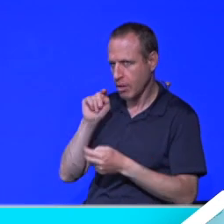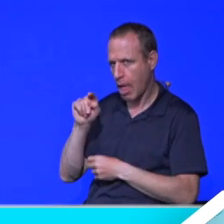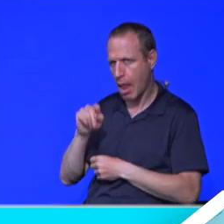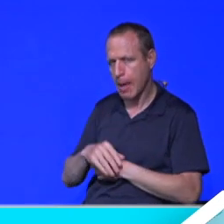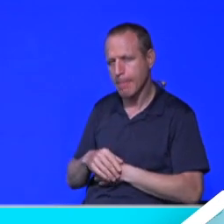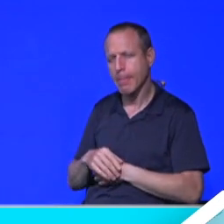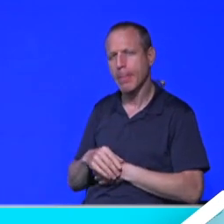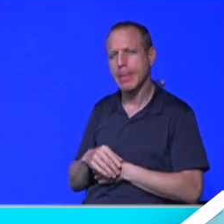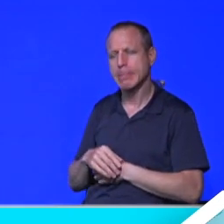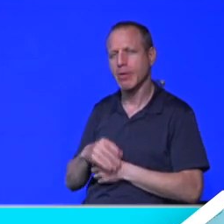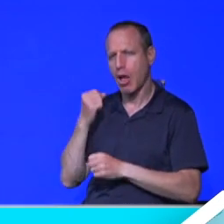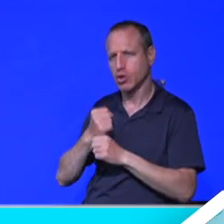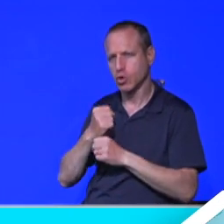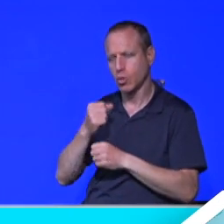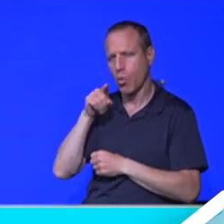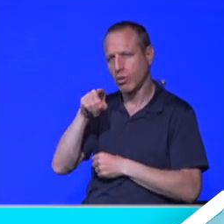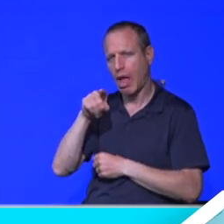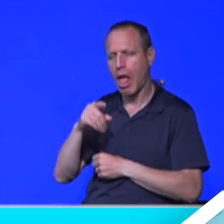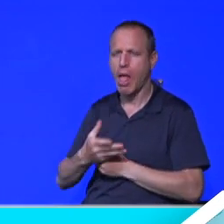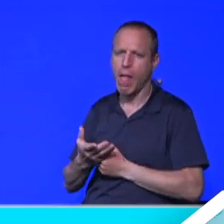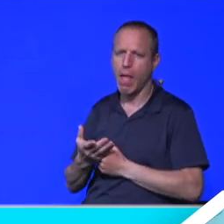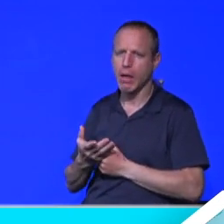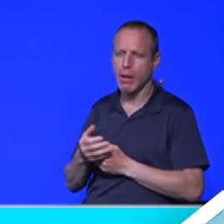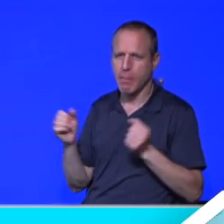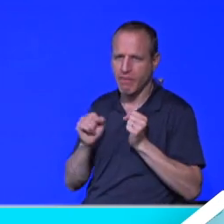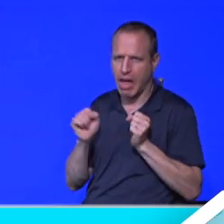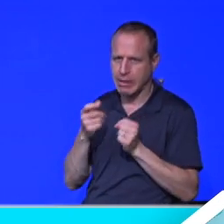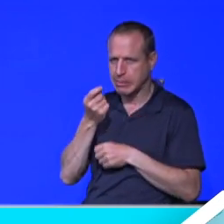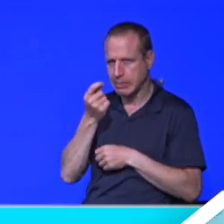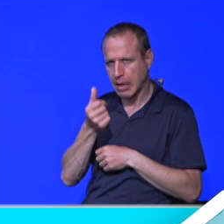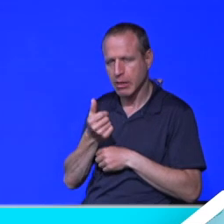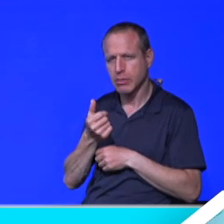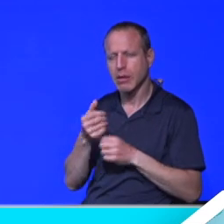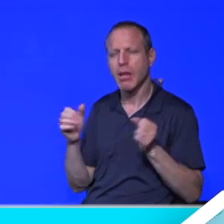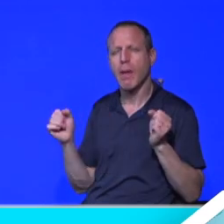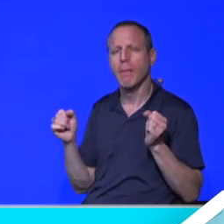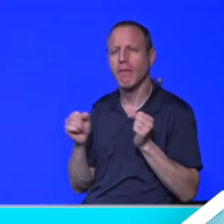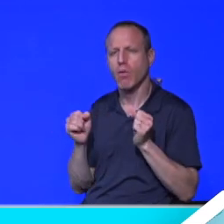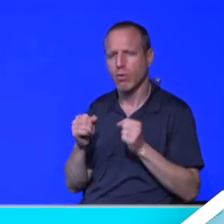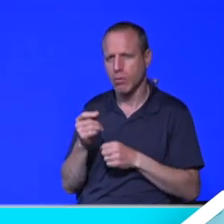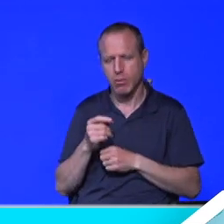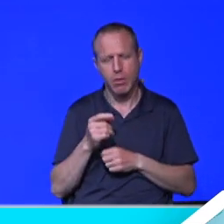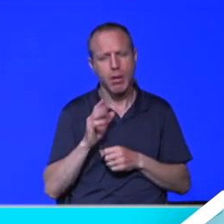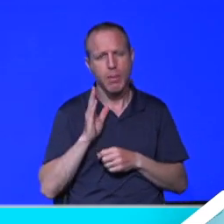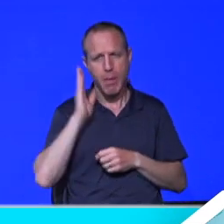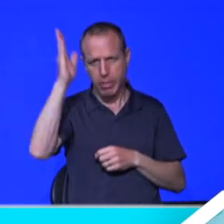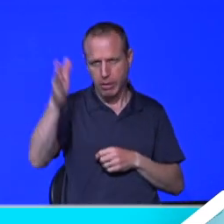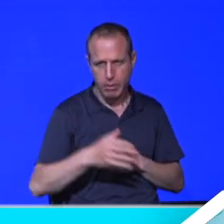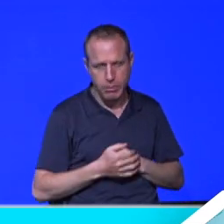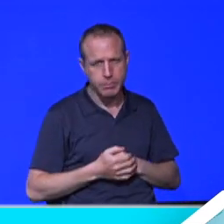those response somehow made you afraid a little bit, scared no, for the future?